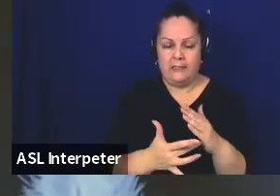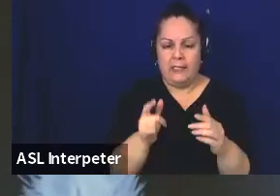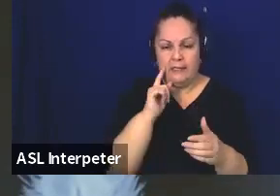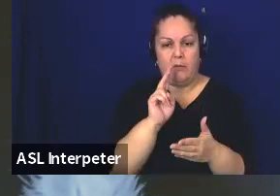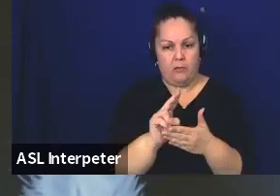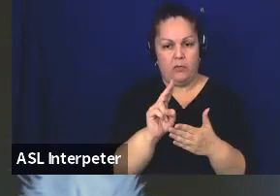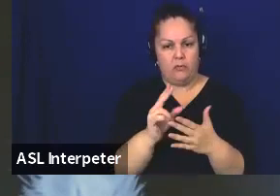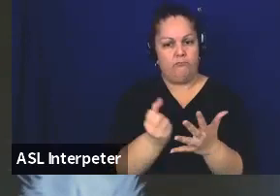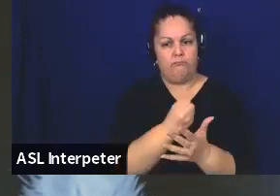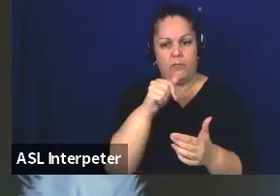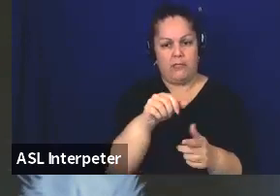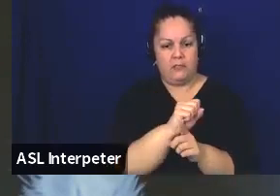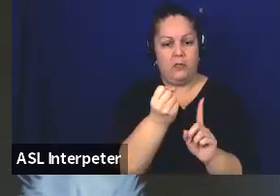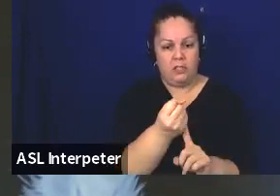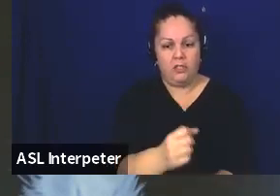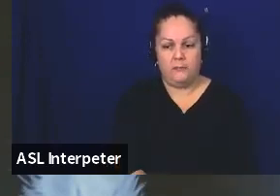in these types of situations.